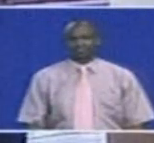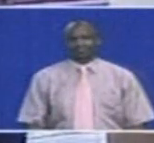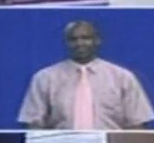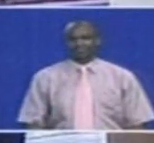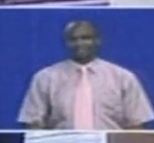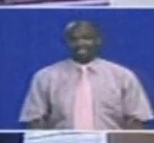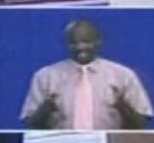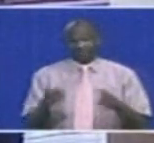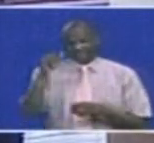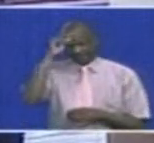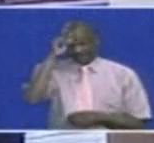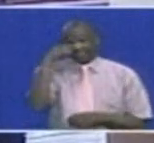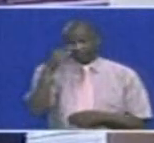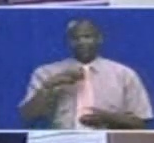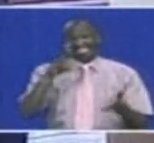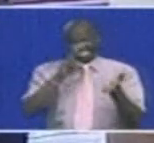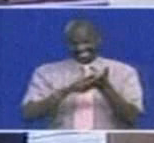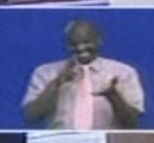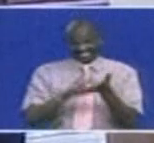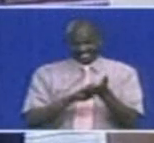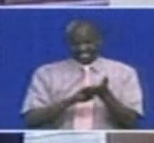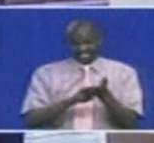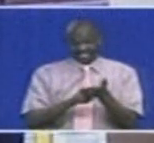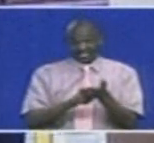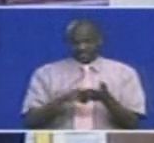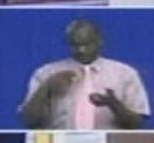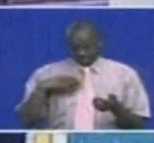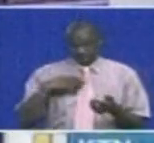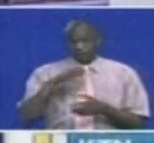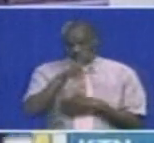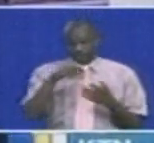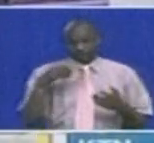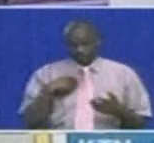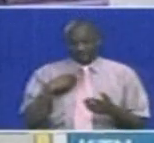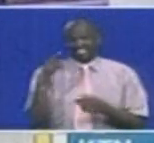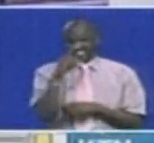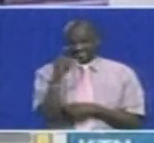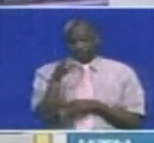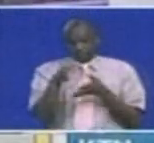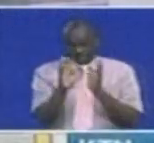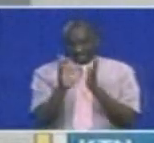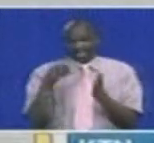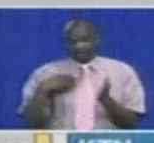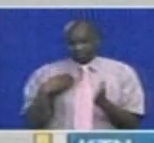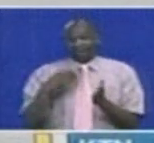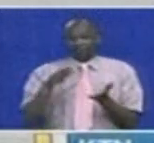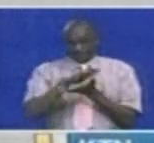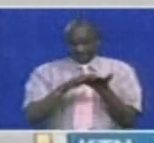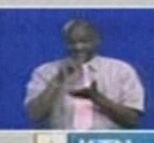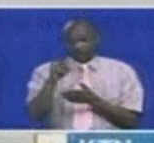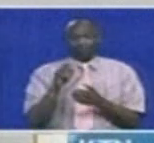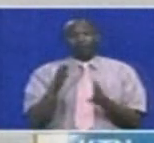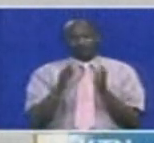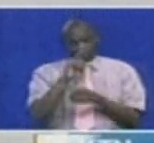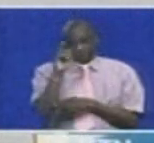Well, the government says it's going to register Bodi once again on a digital platform, and that formed our basis of our